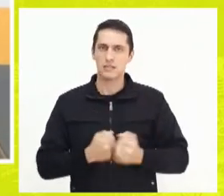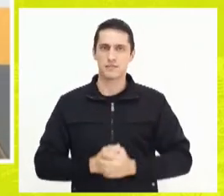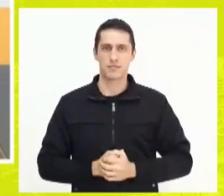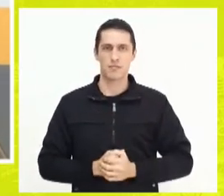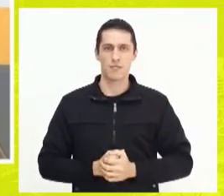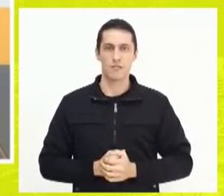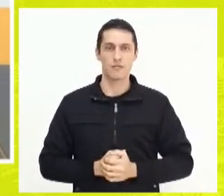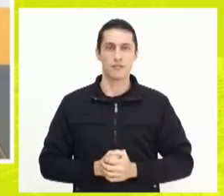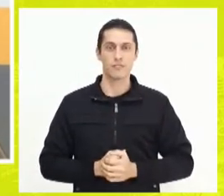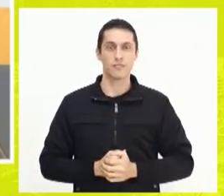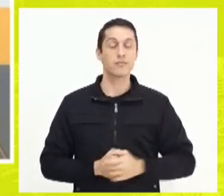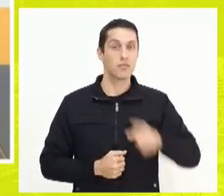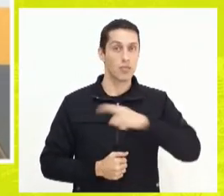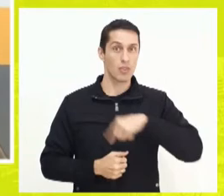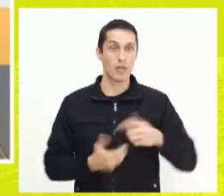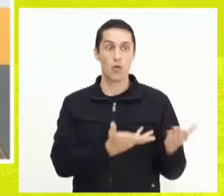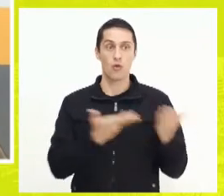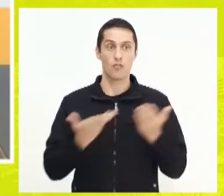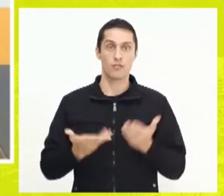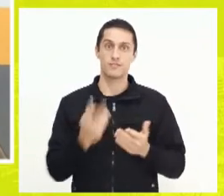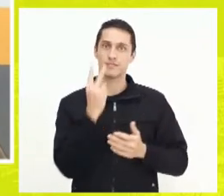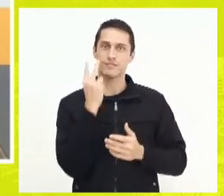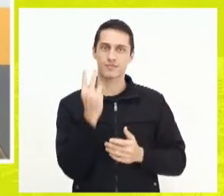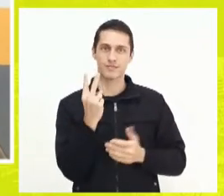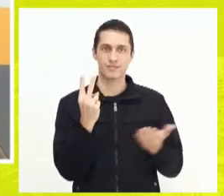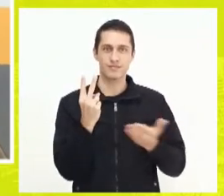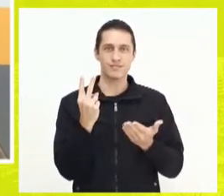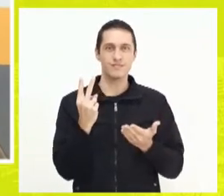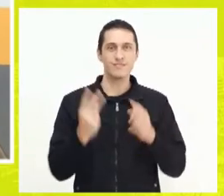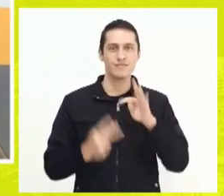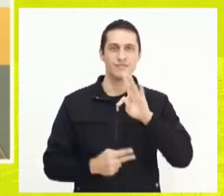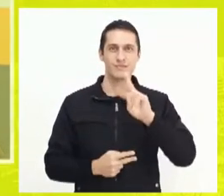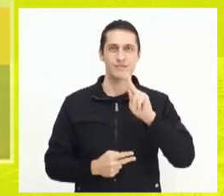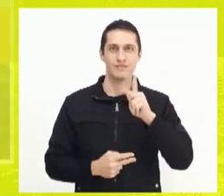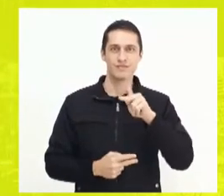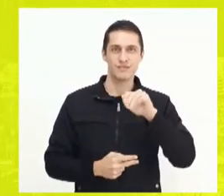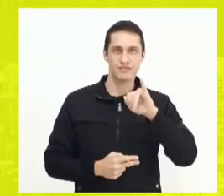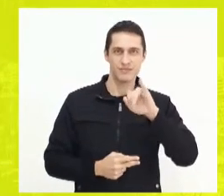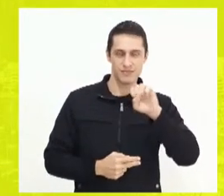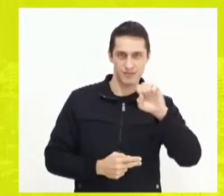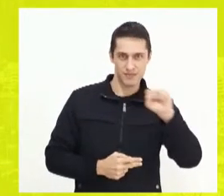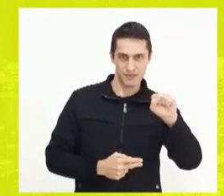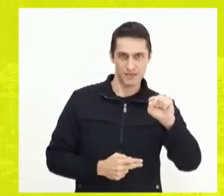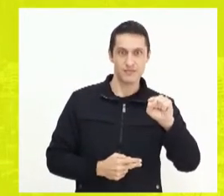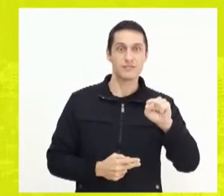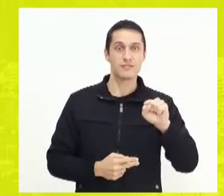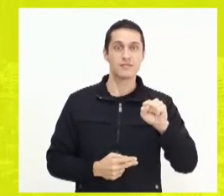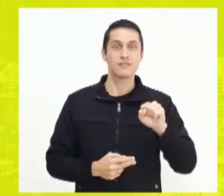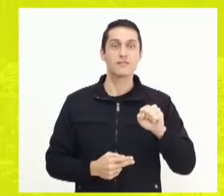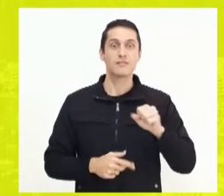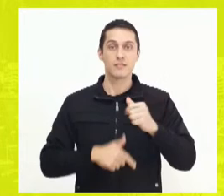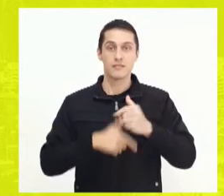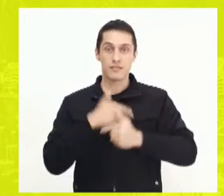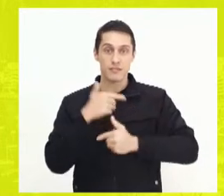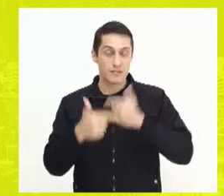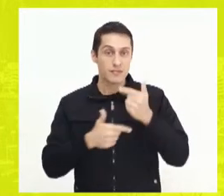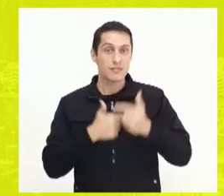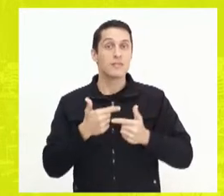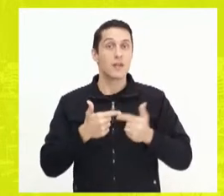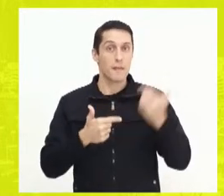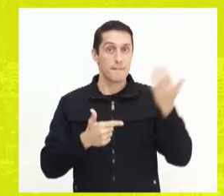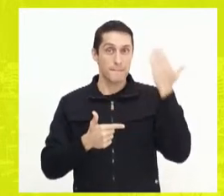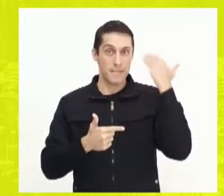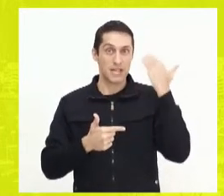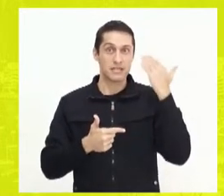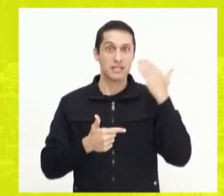this job many times we have uh talitha here who's worked in the